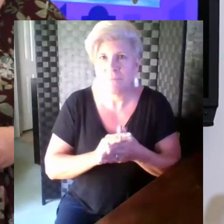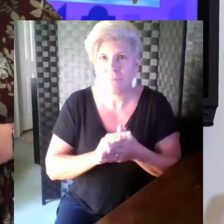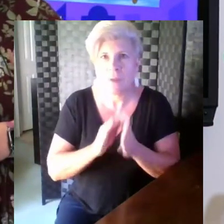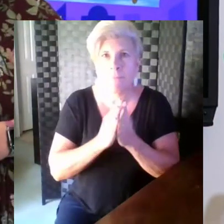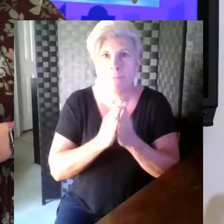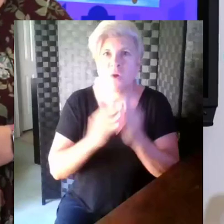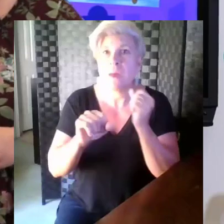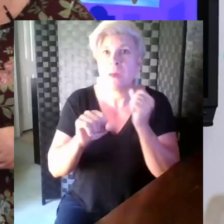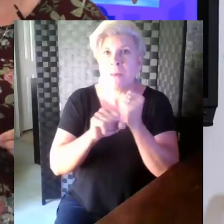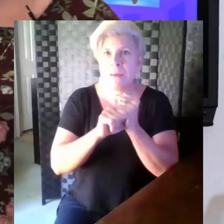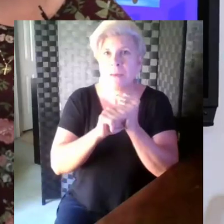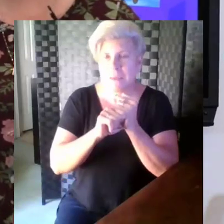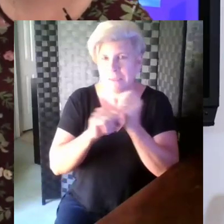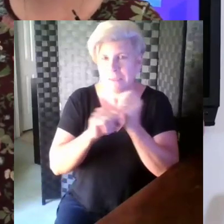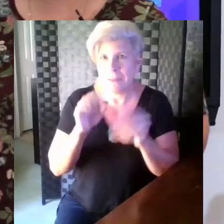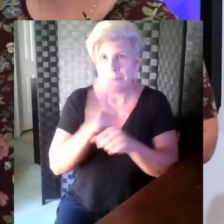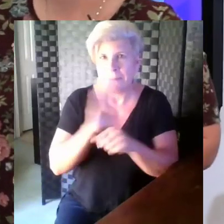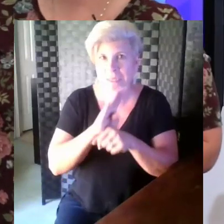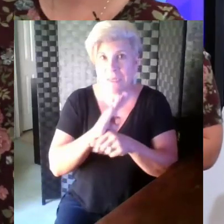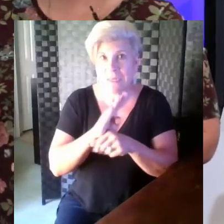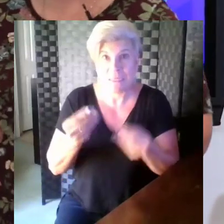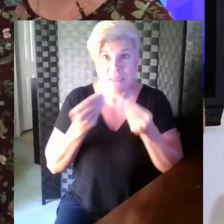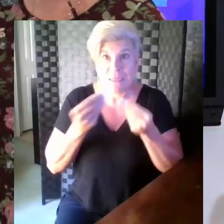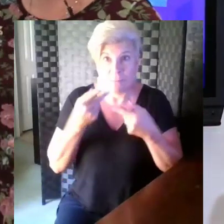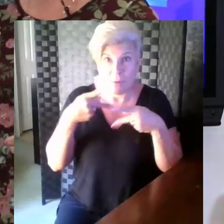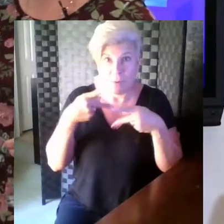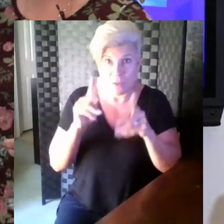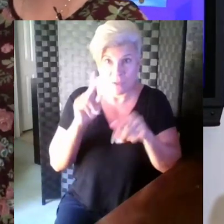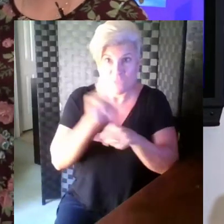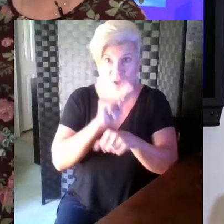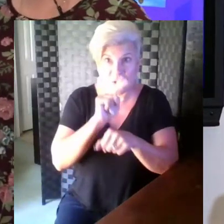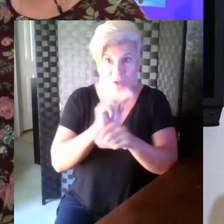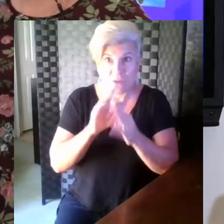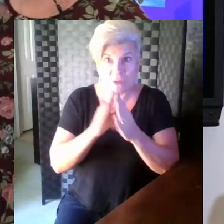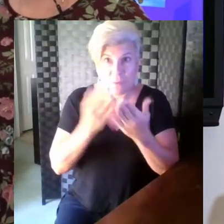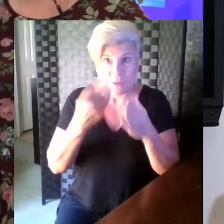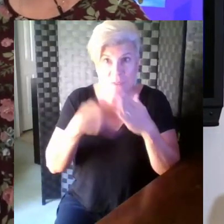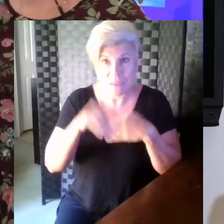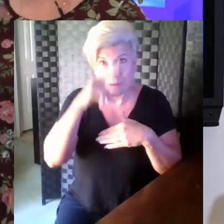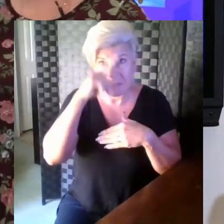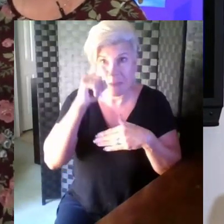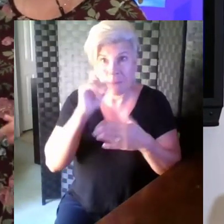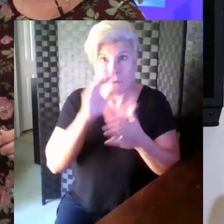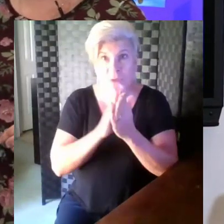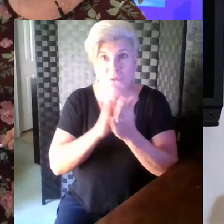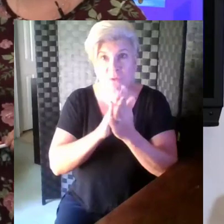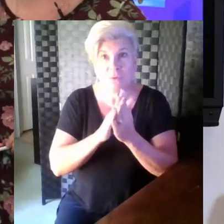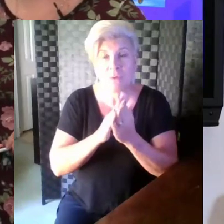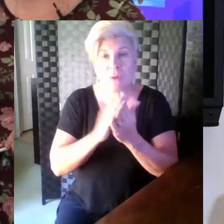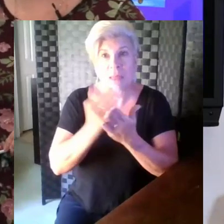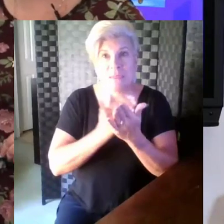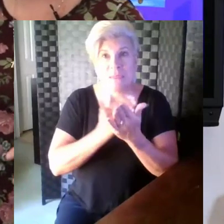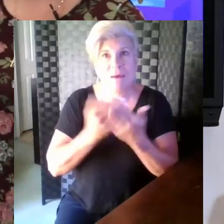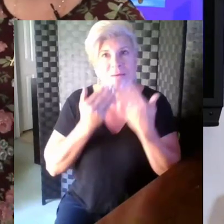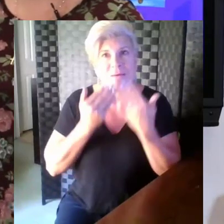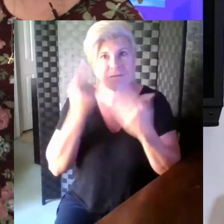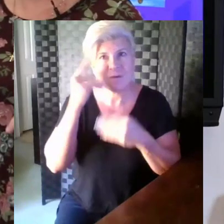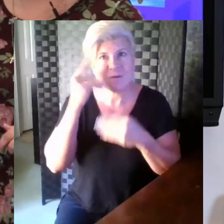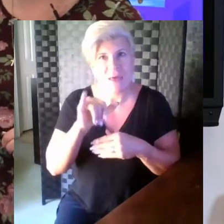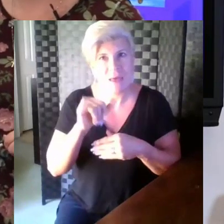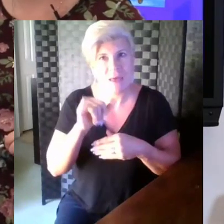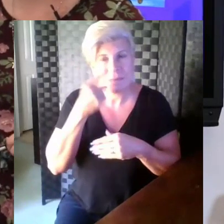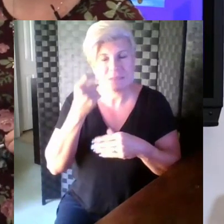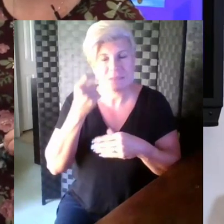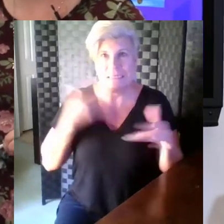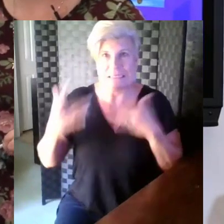book publishing company and they've given us permission to use their books in our summer school lessons. And I'm really grateful for that because I'm